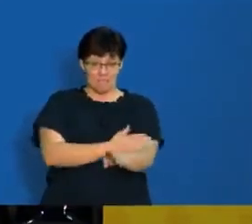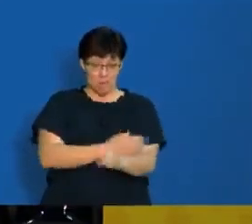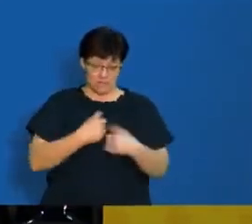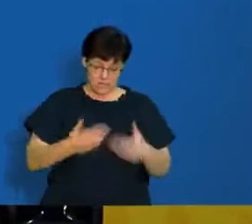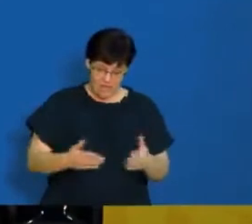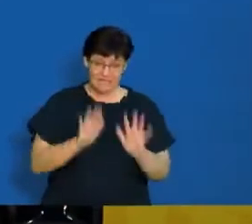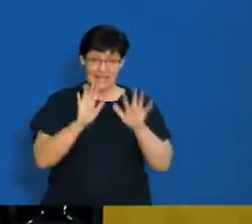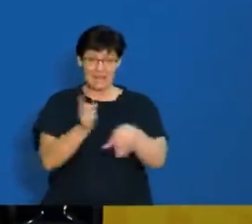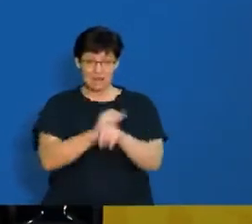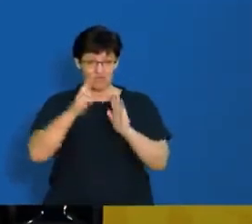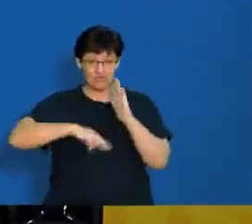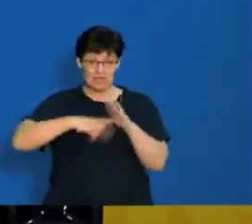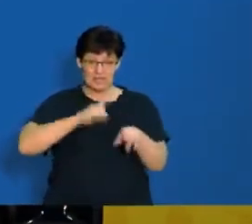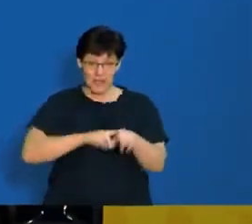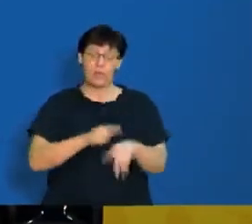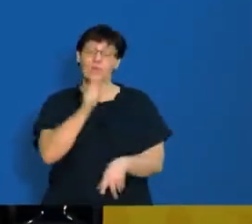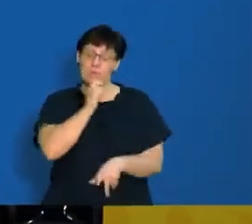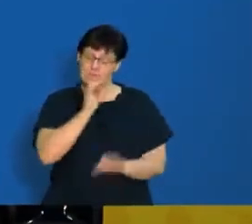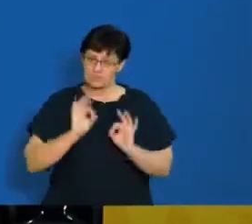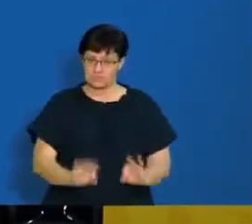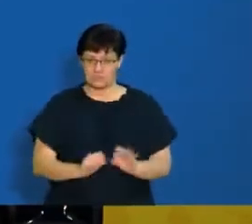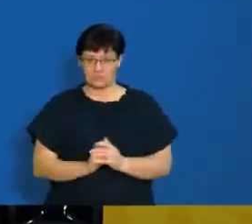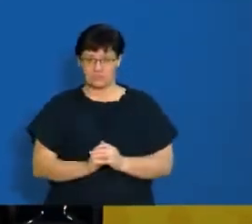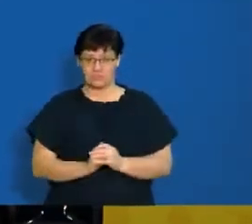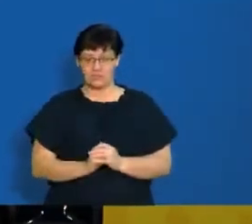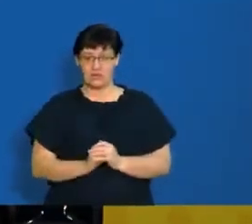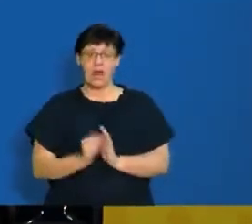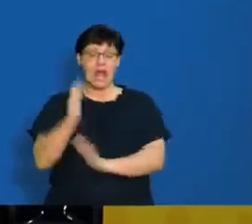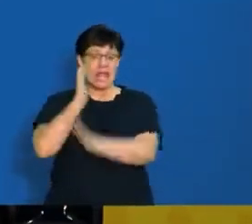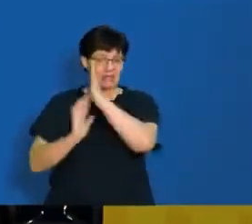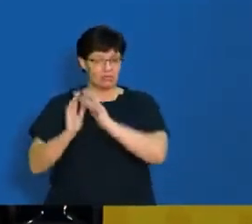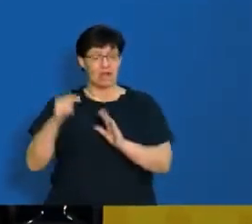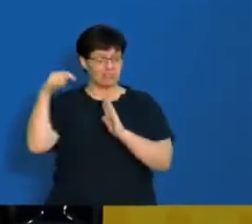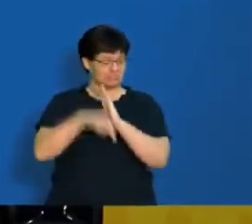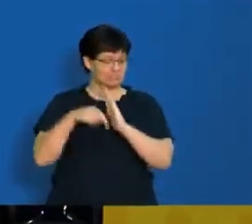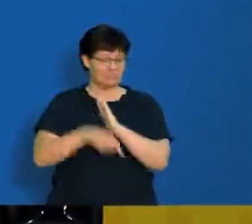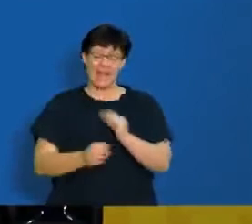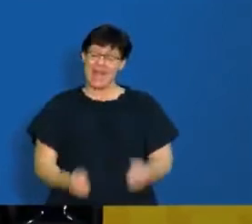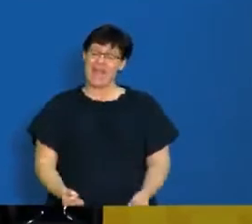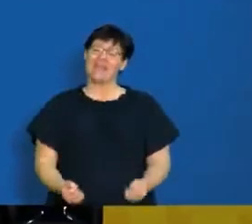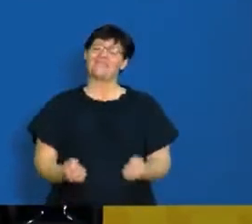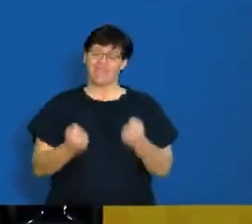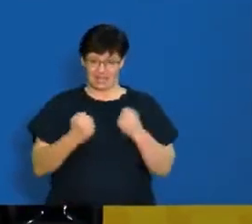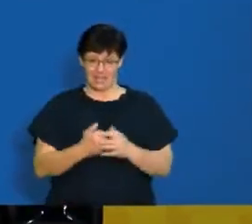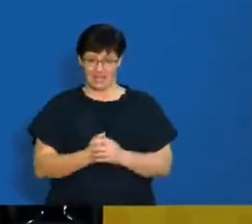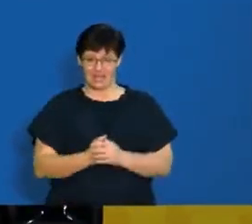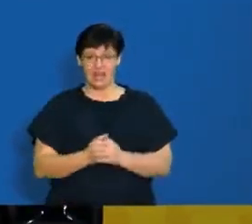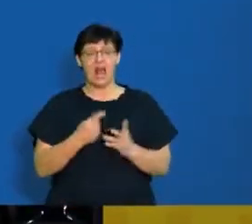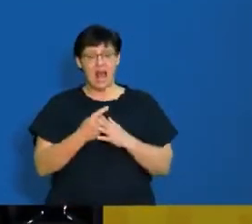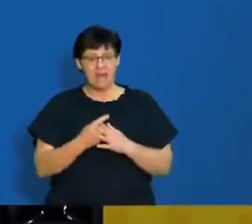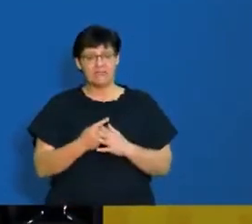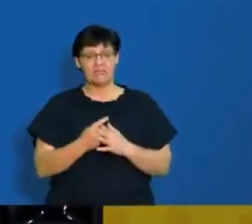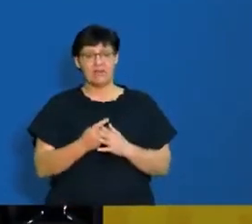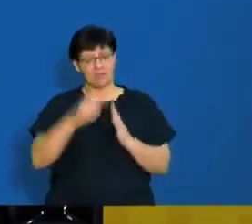writing. Now you know that history is a very content-heavy subject. The textual sources that we normally give you